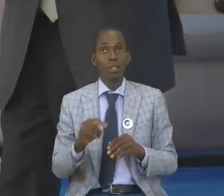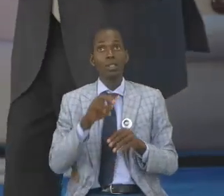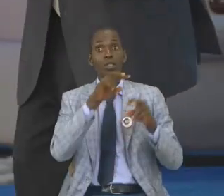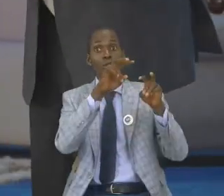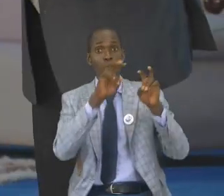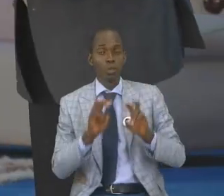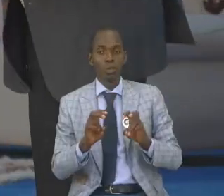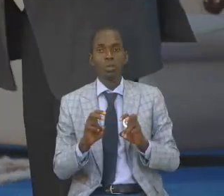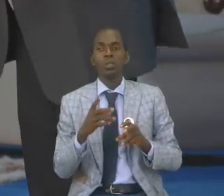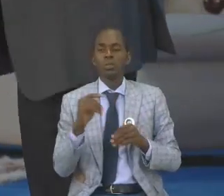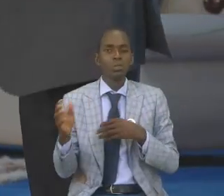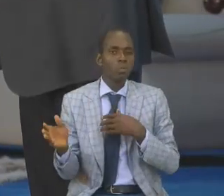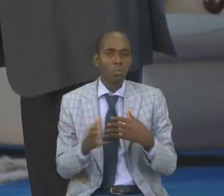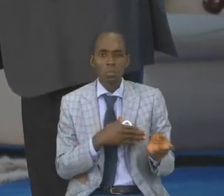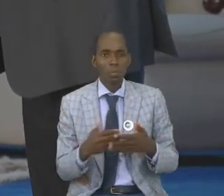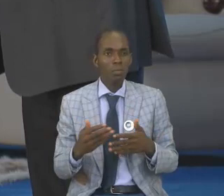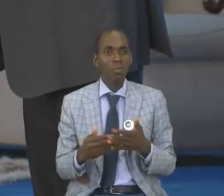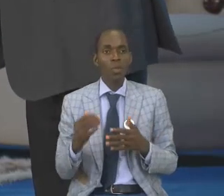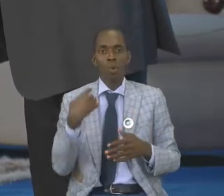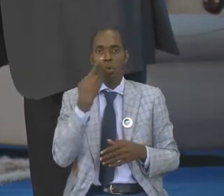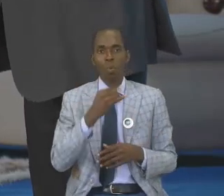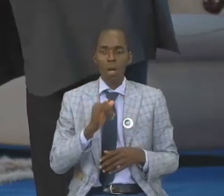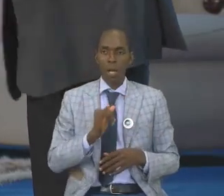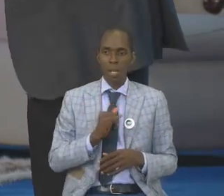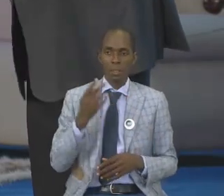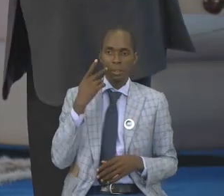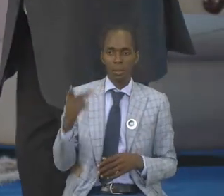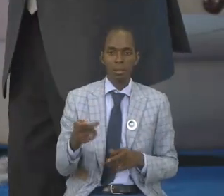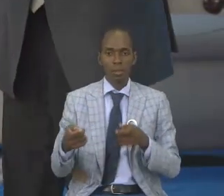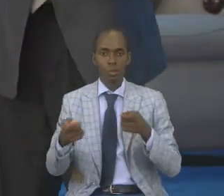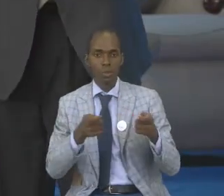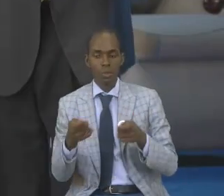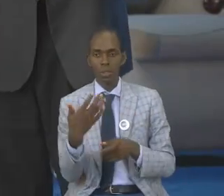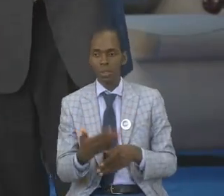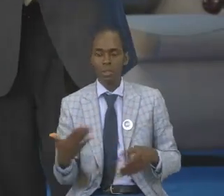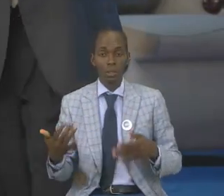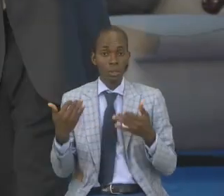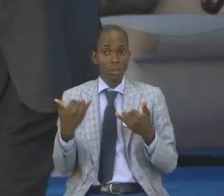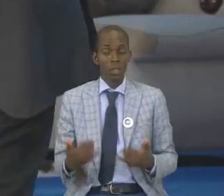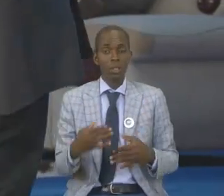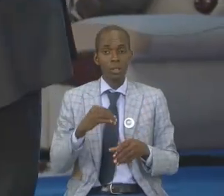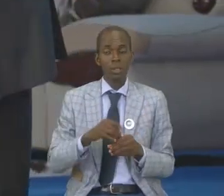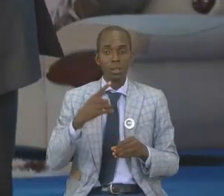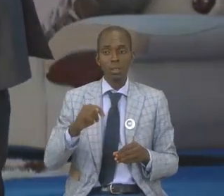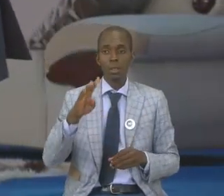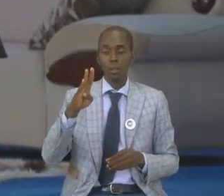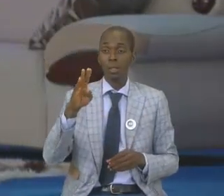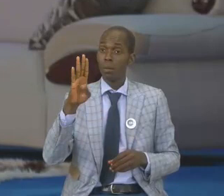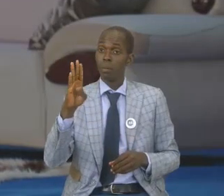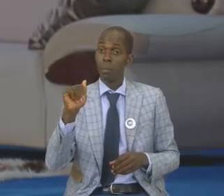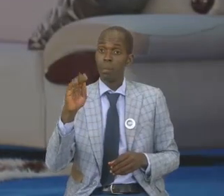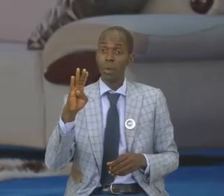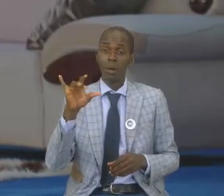doesn't matter who I see running things and running the shows in Babylon. A vision